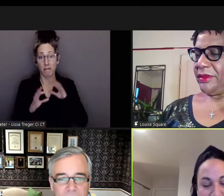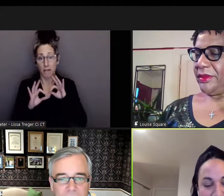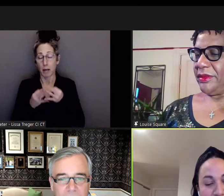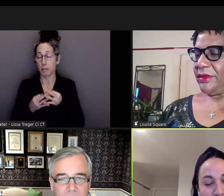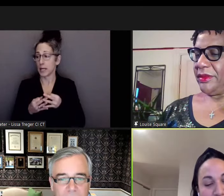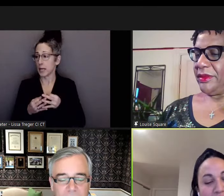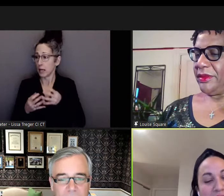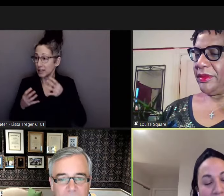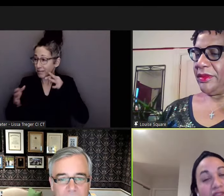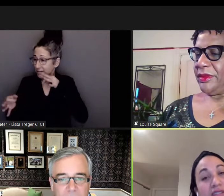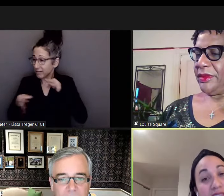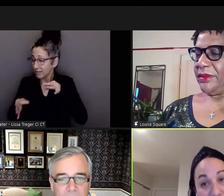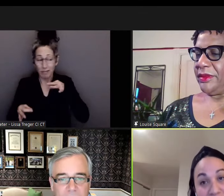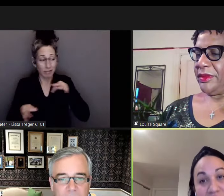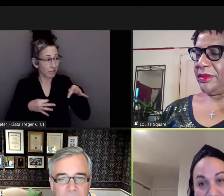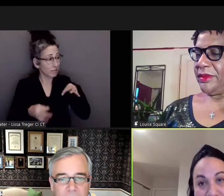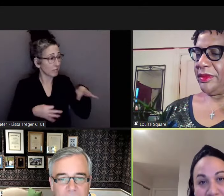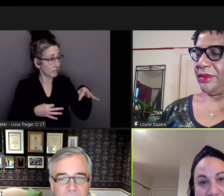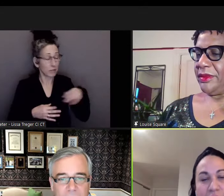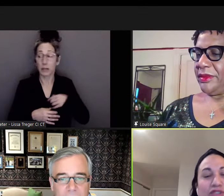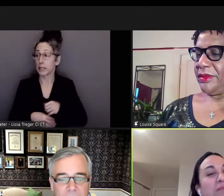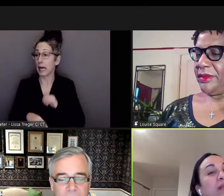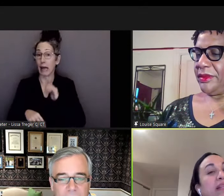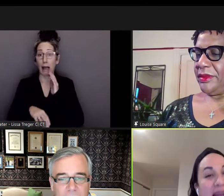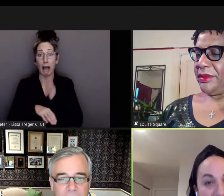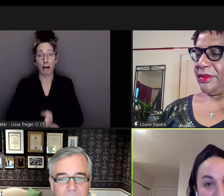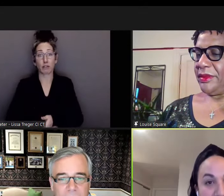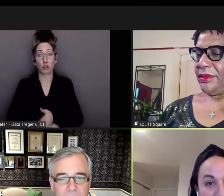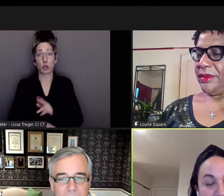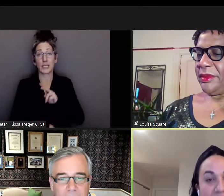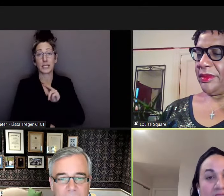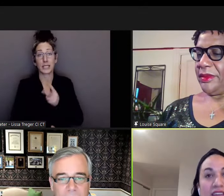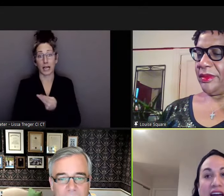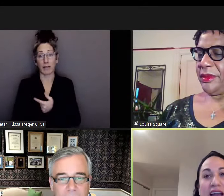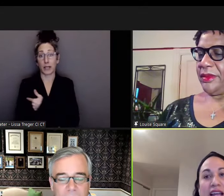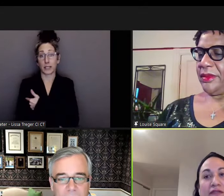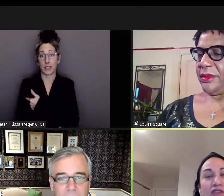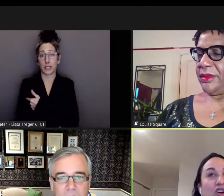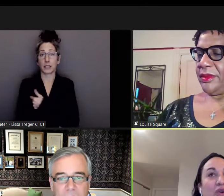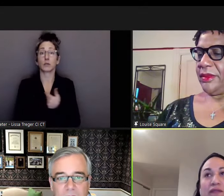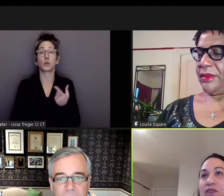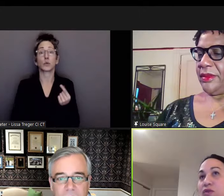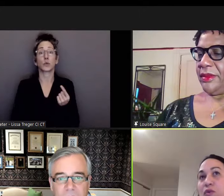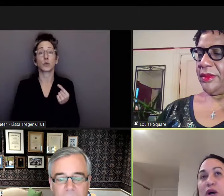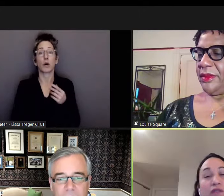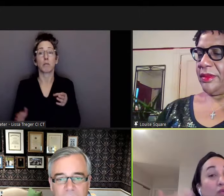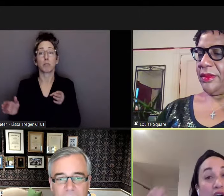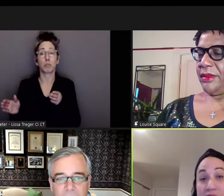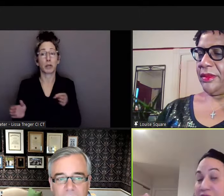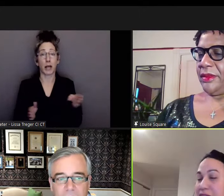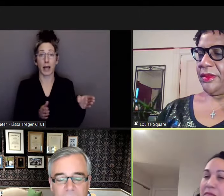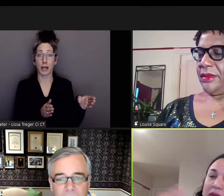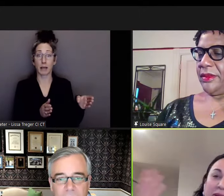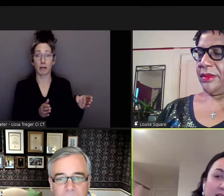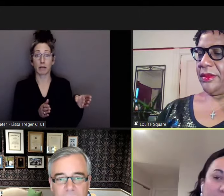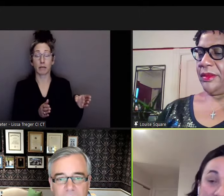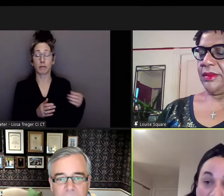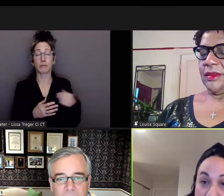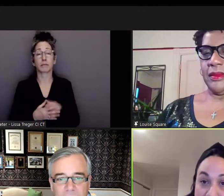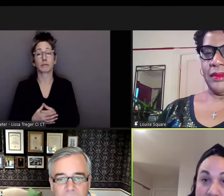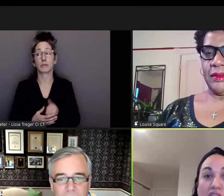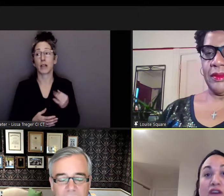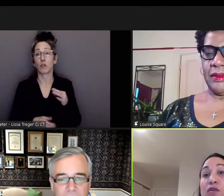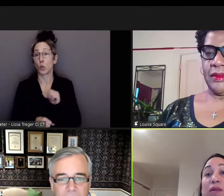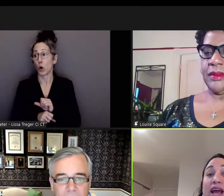the vaccine is usually after the second vaccine, I would just plan it that if you're working, maybe